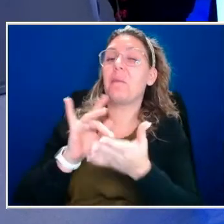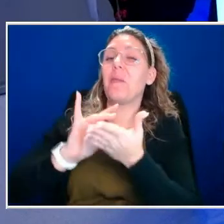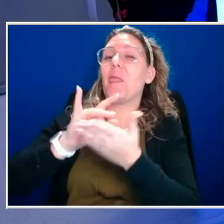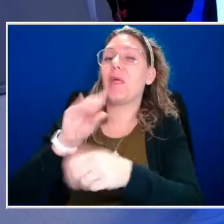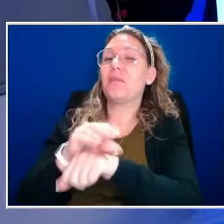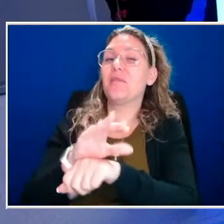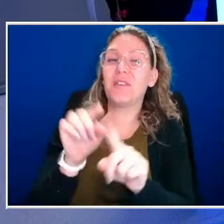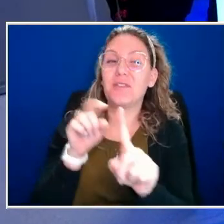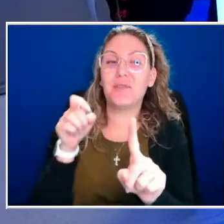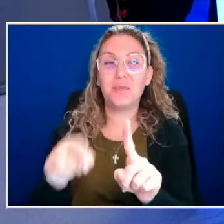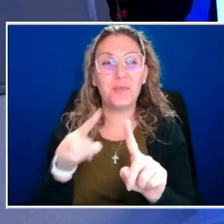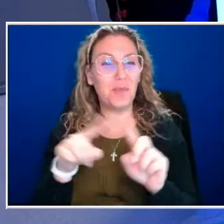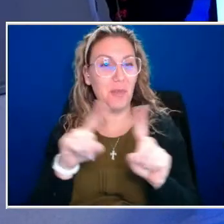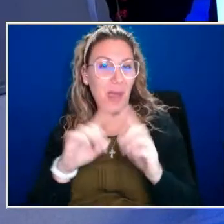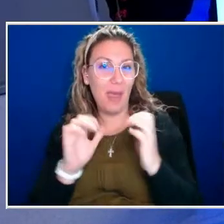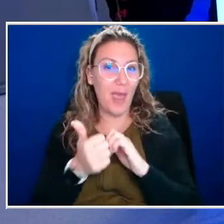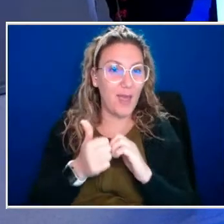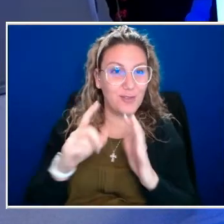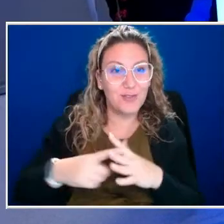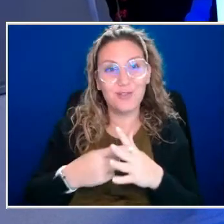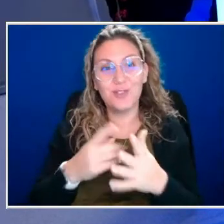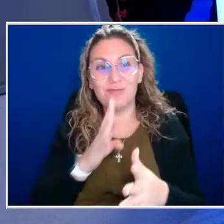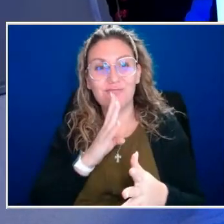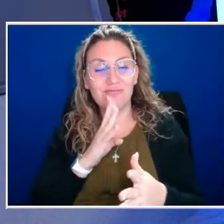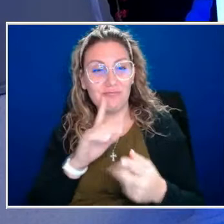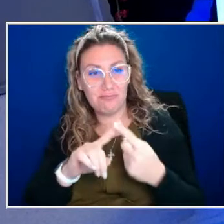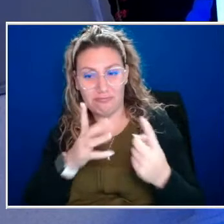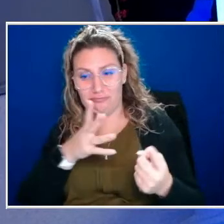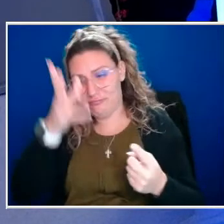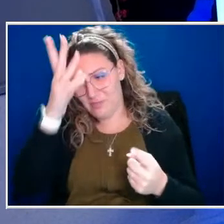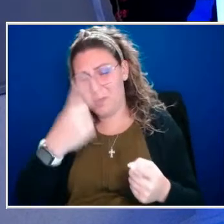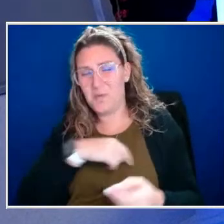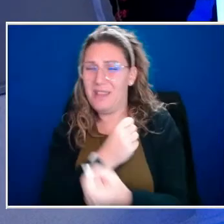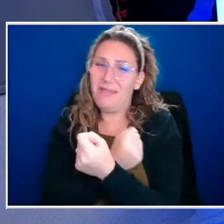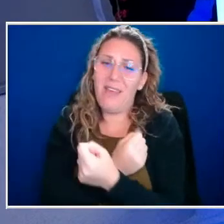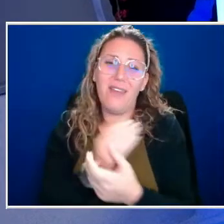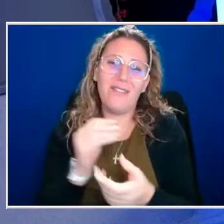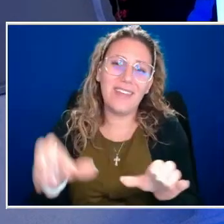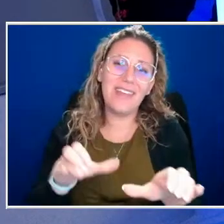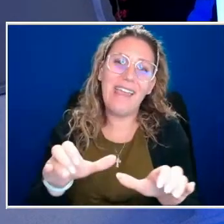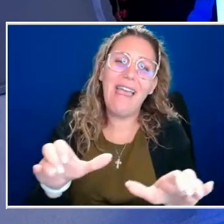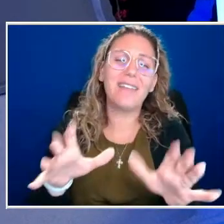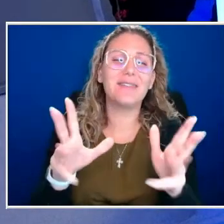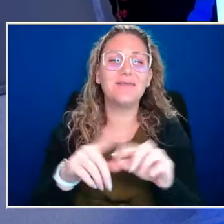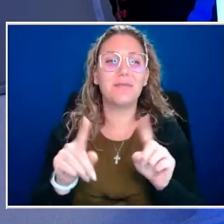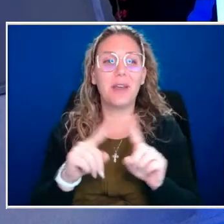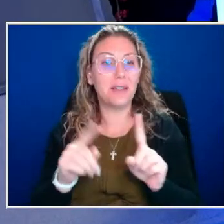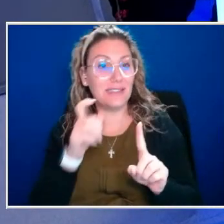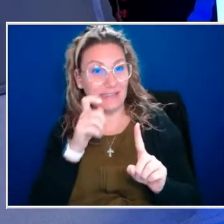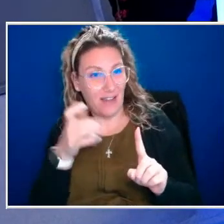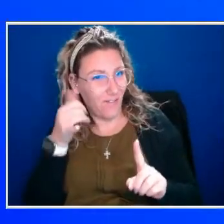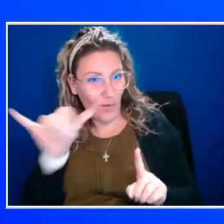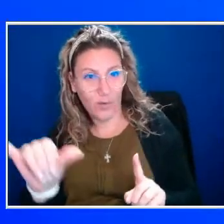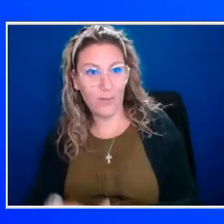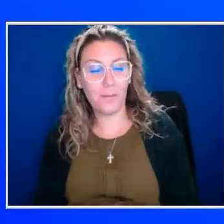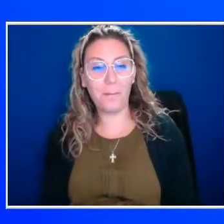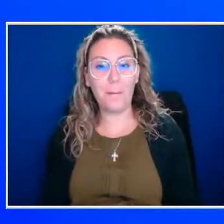talking to our parents? We love our folks, and we love that they're active, but it just isn't going to be that way forever. Yeah, so